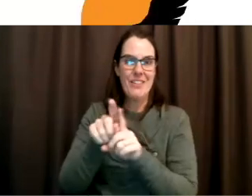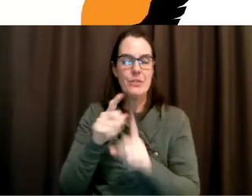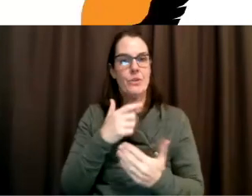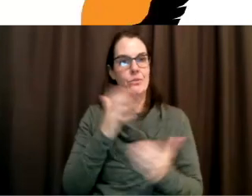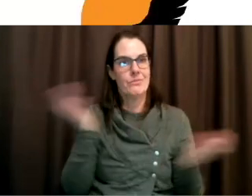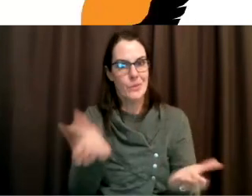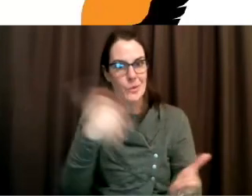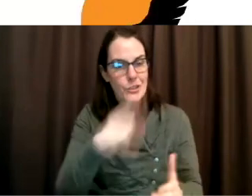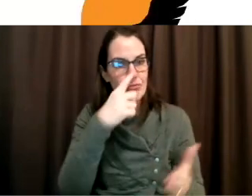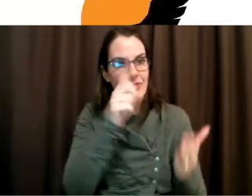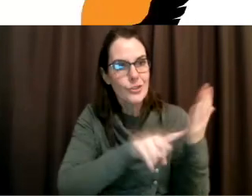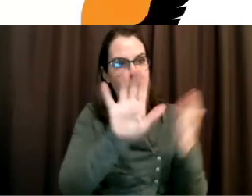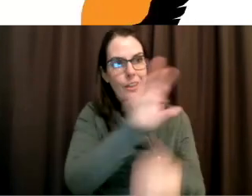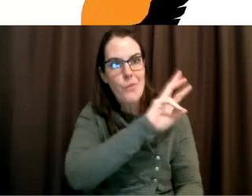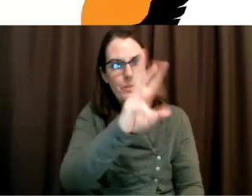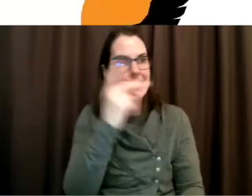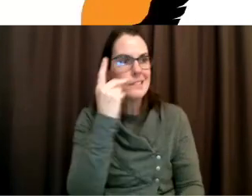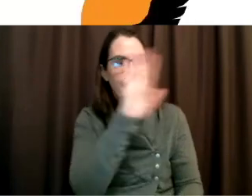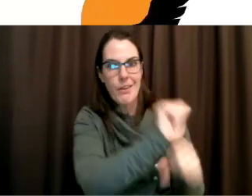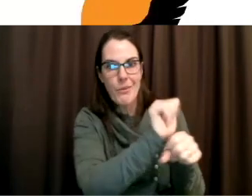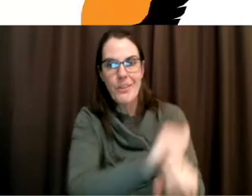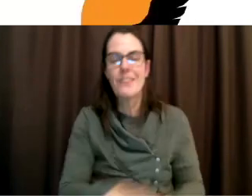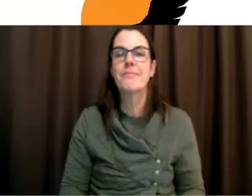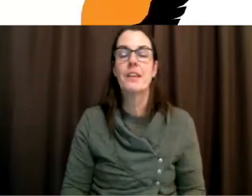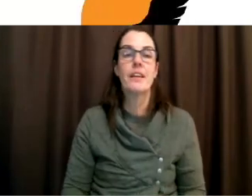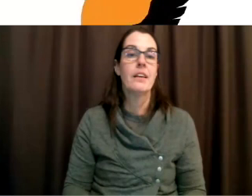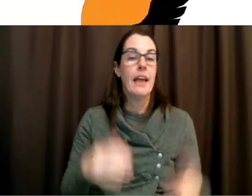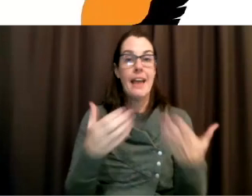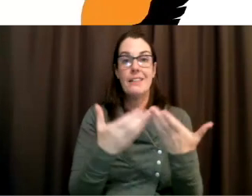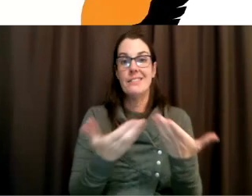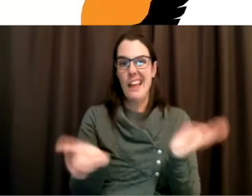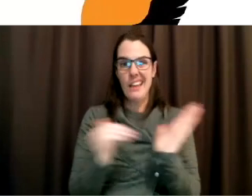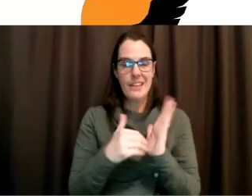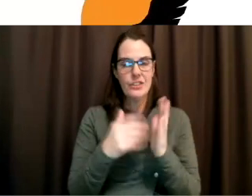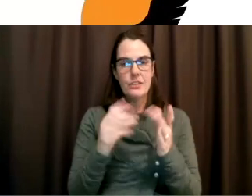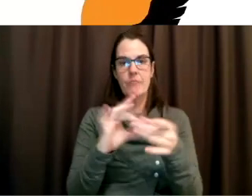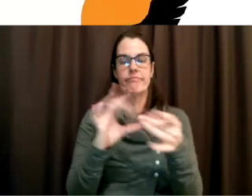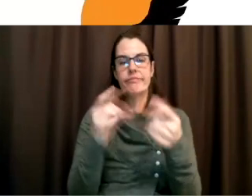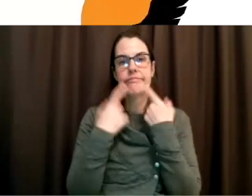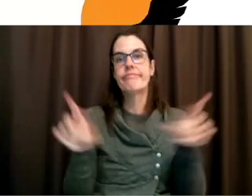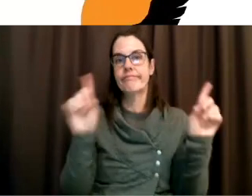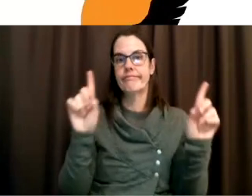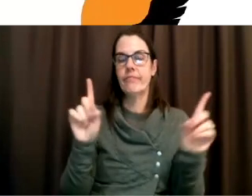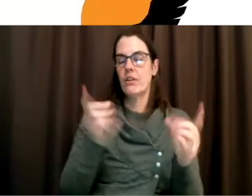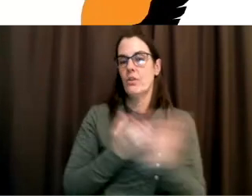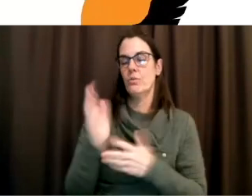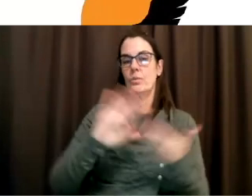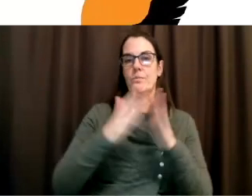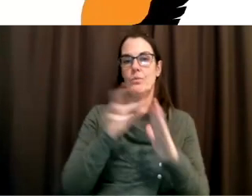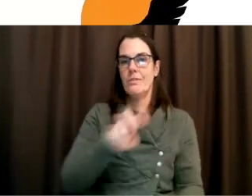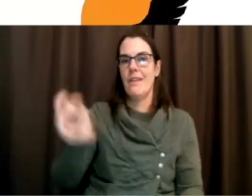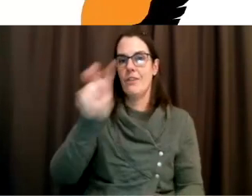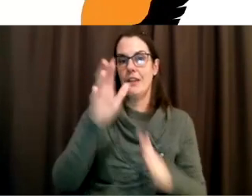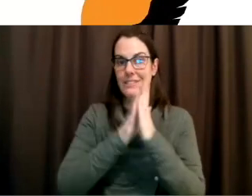out their work. And just an overall disclaimer for our work through the Community Navigators initiative and our